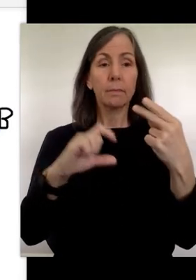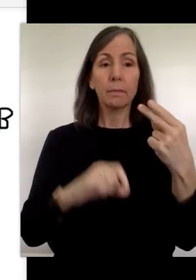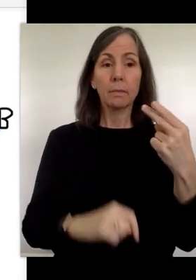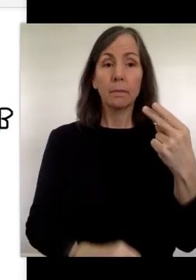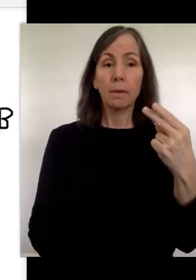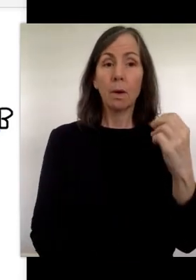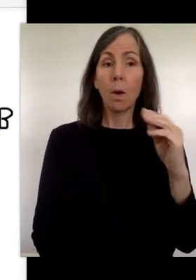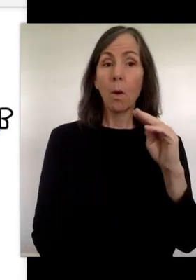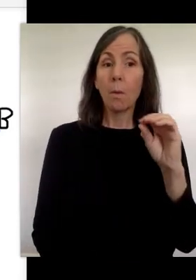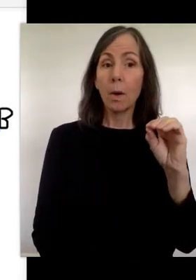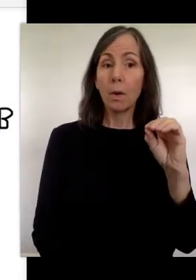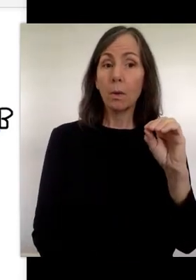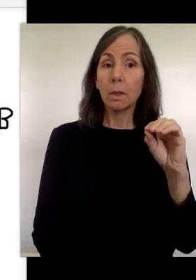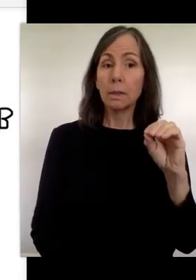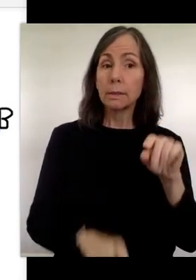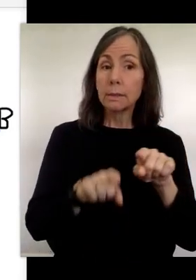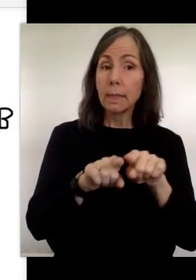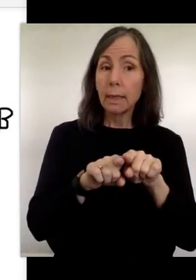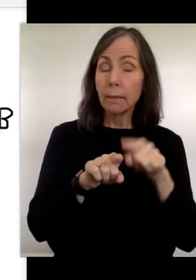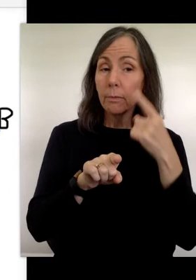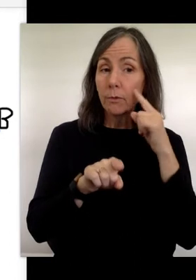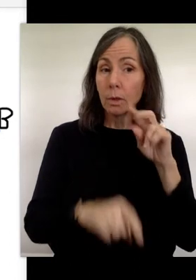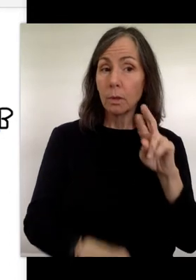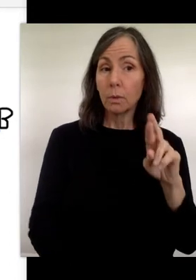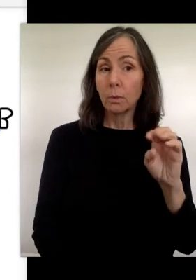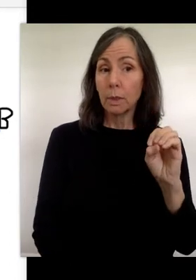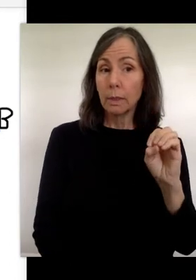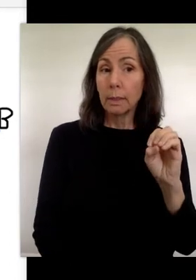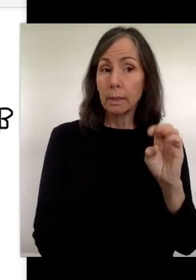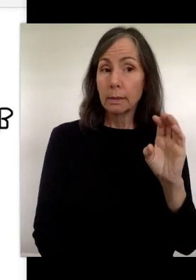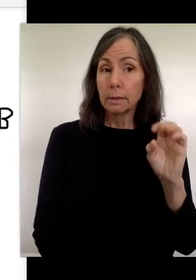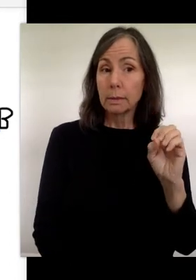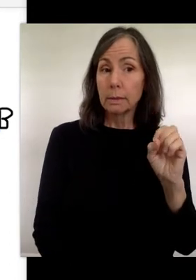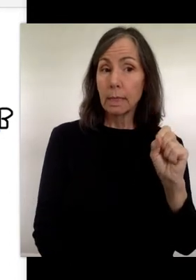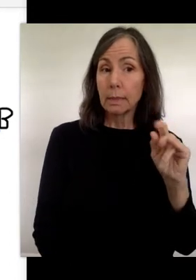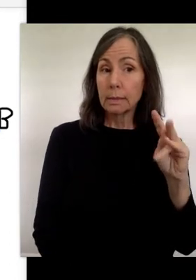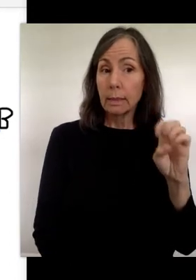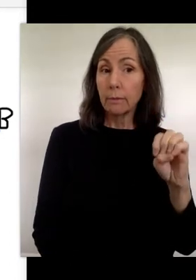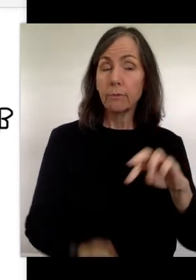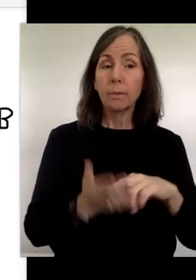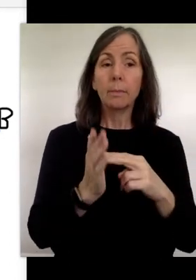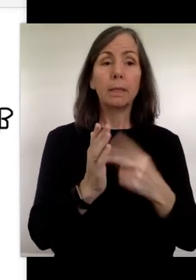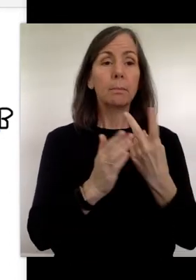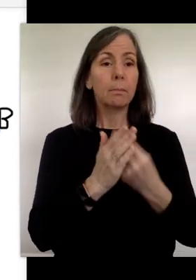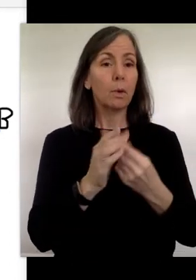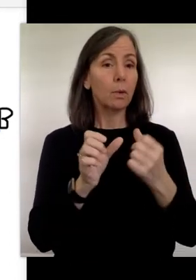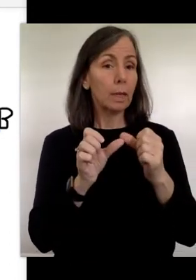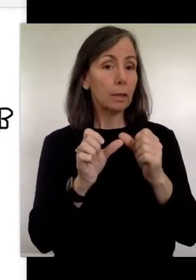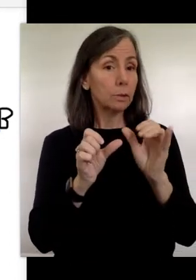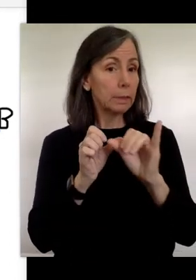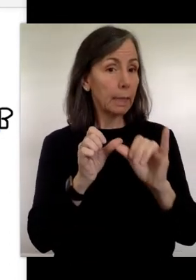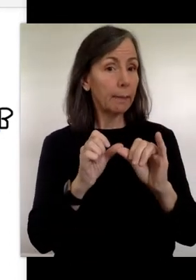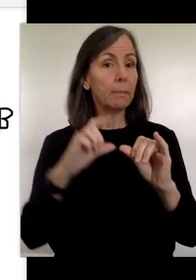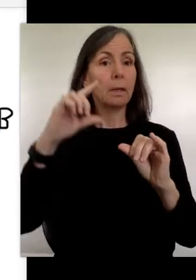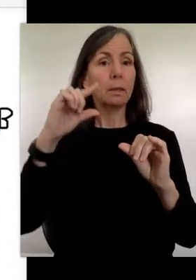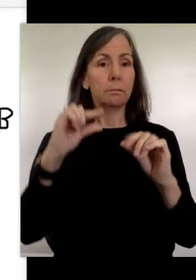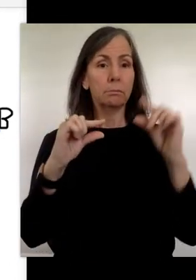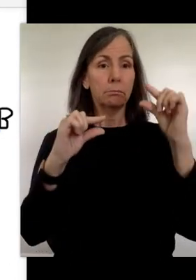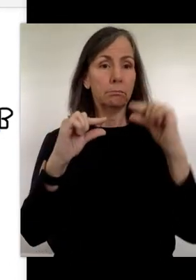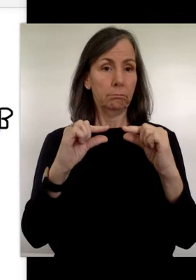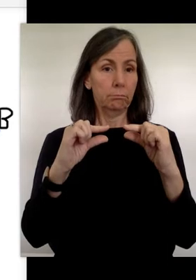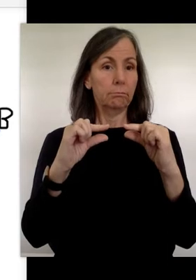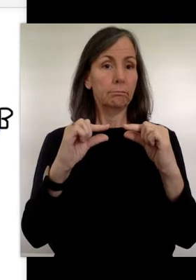recessive means both letters are the same. They're both lowercase, both